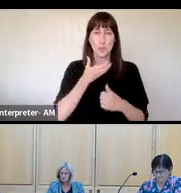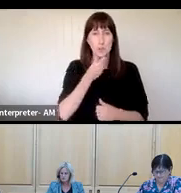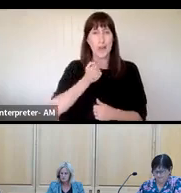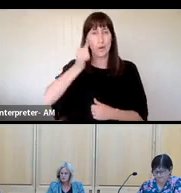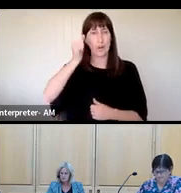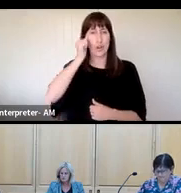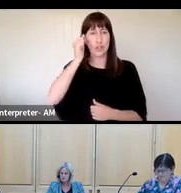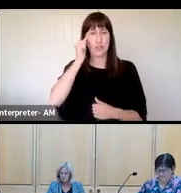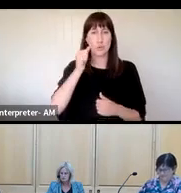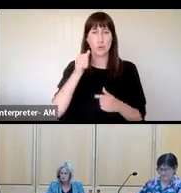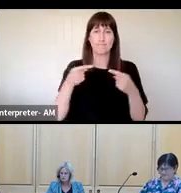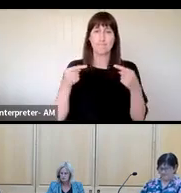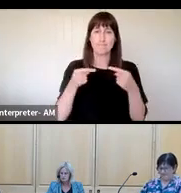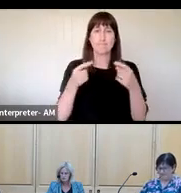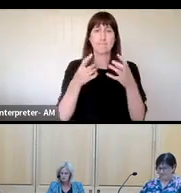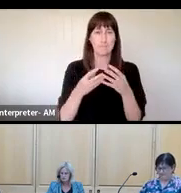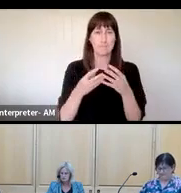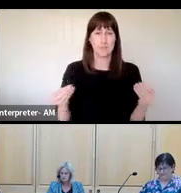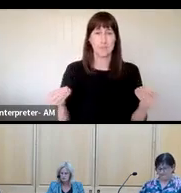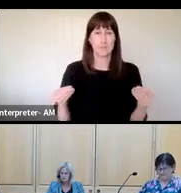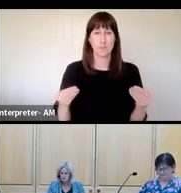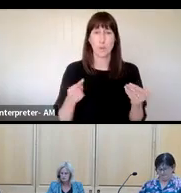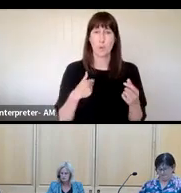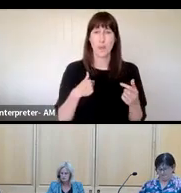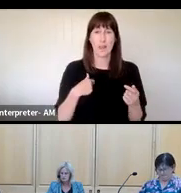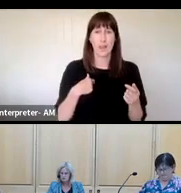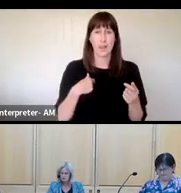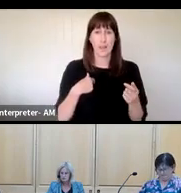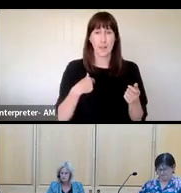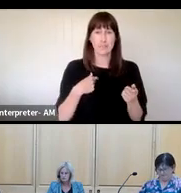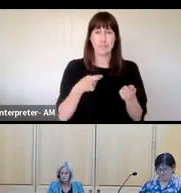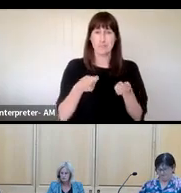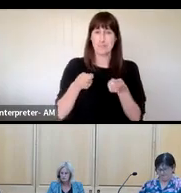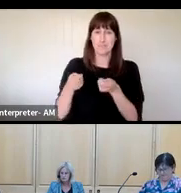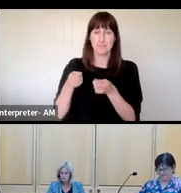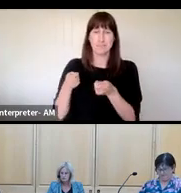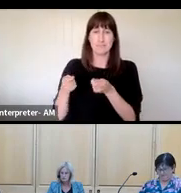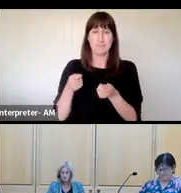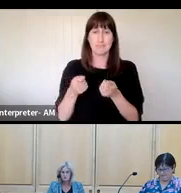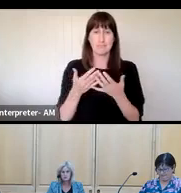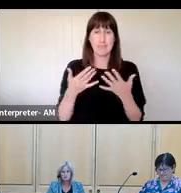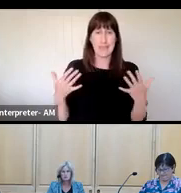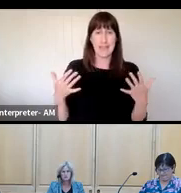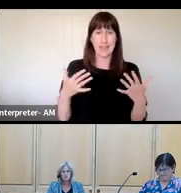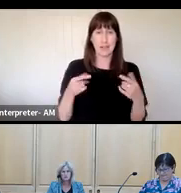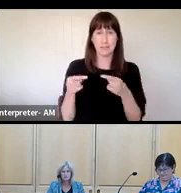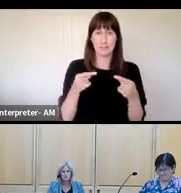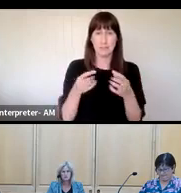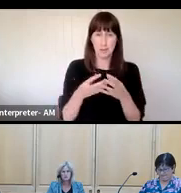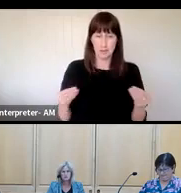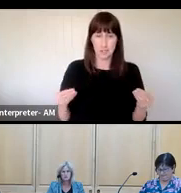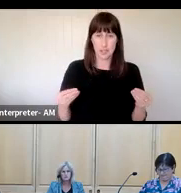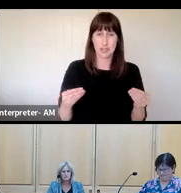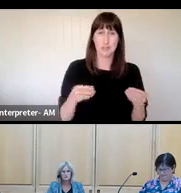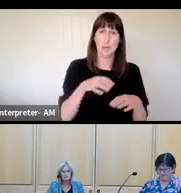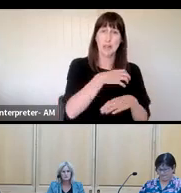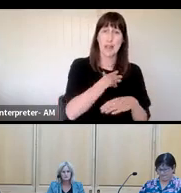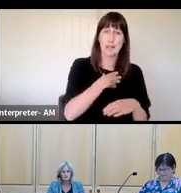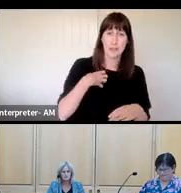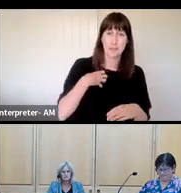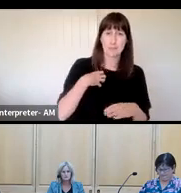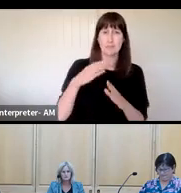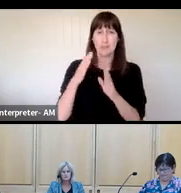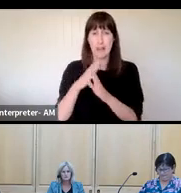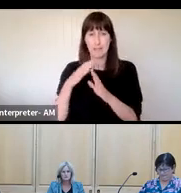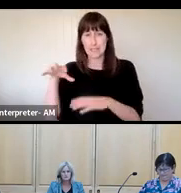We operate multiple dispute resolution schemes that sit at the interface between government and the private sector and New